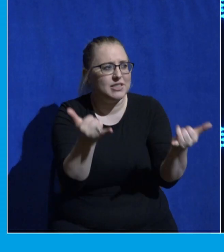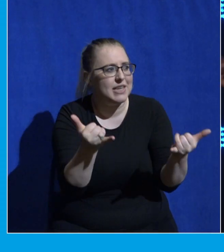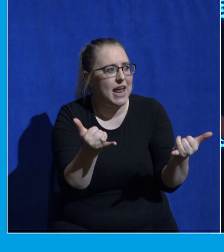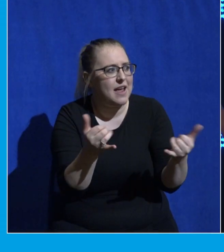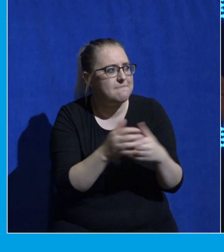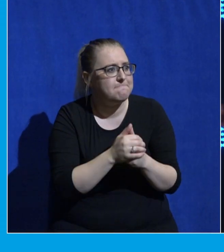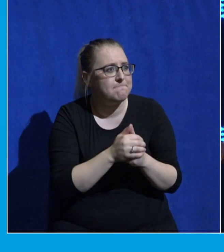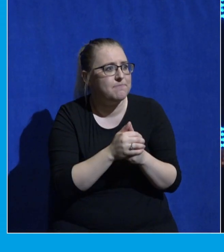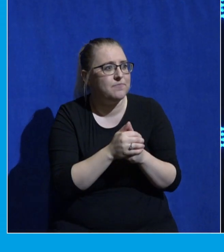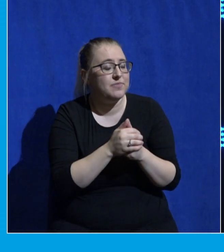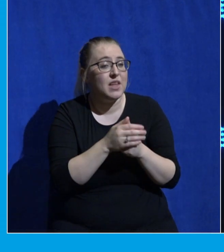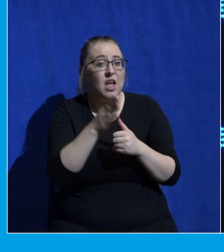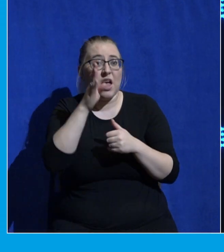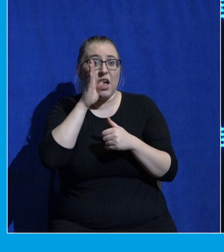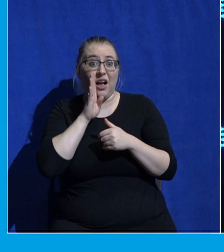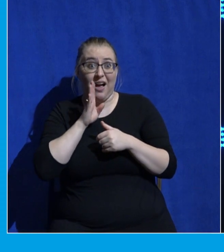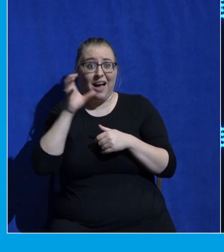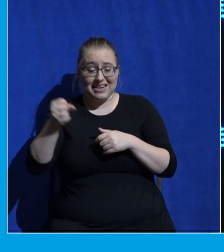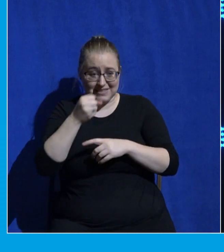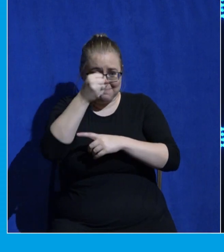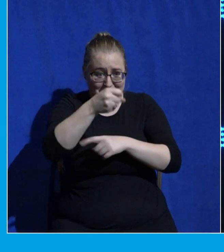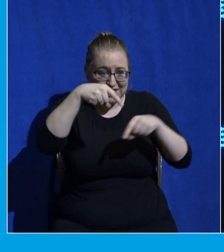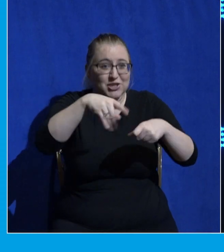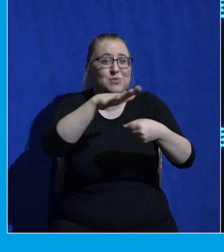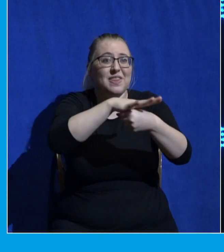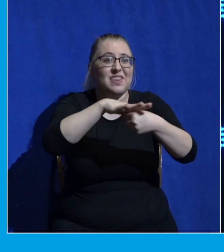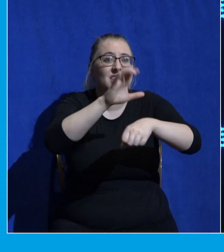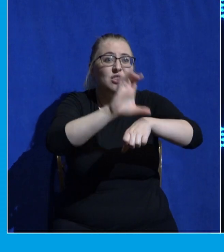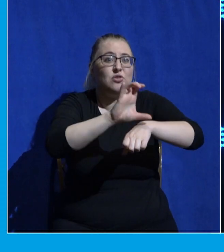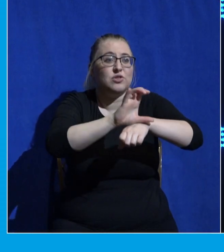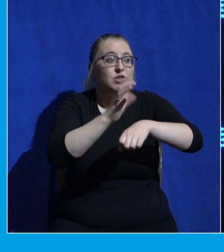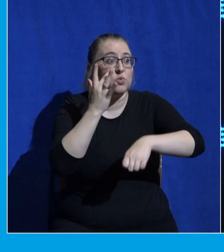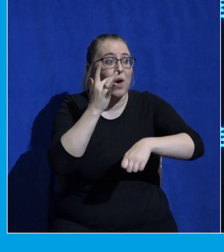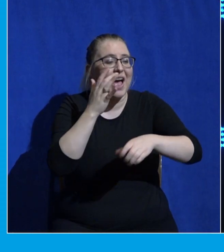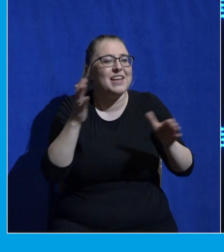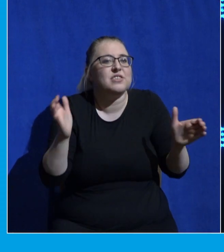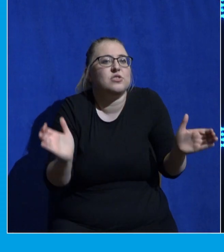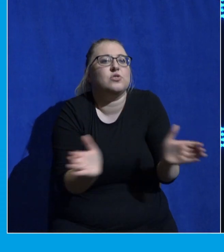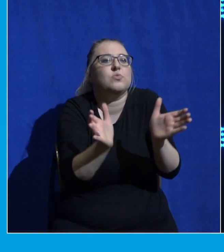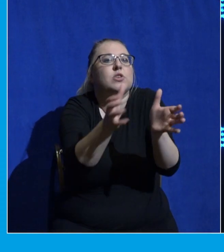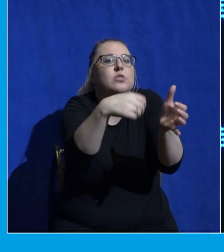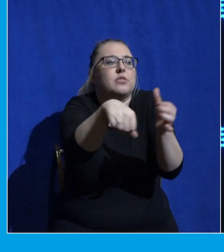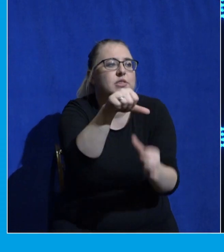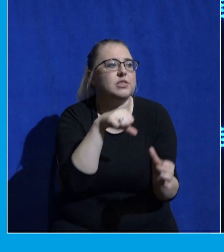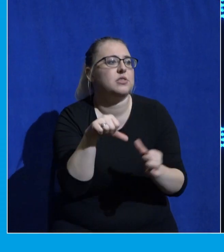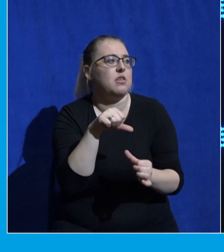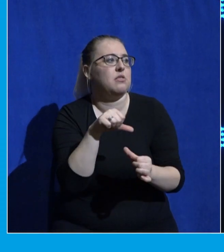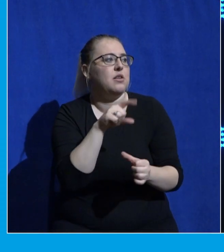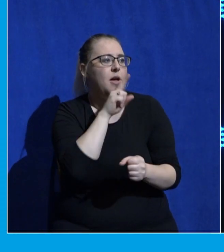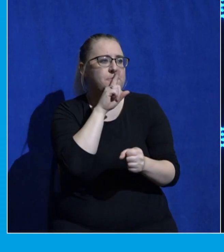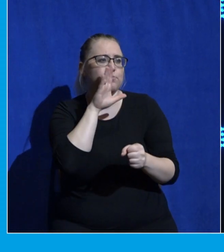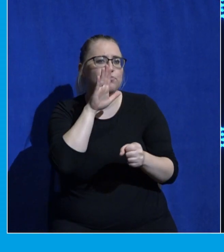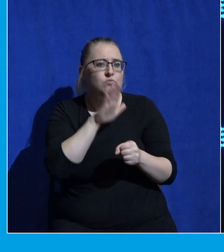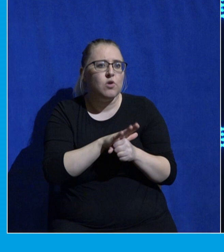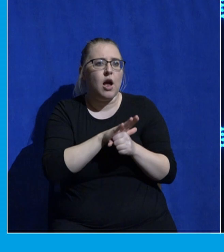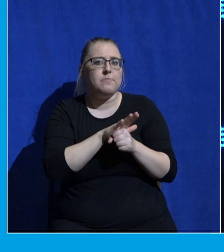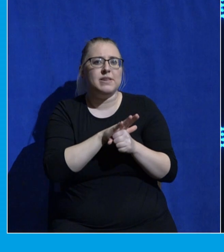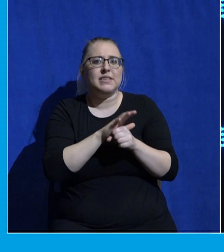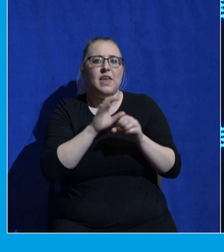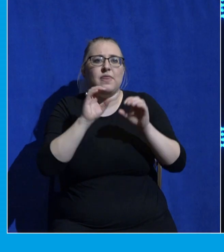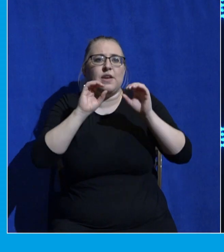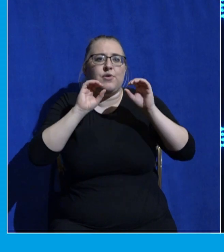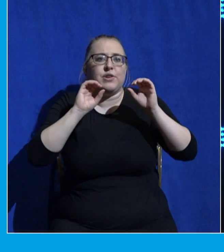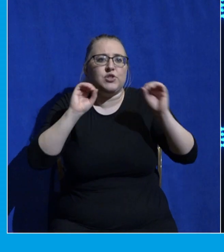placed you in the local church for you to be an encouragement. I guarantee you, there is nobody around you who is